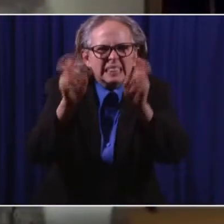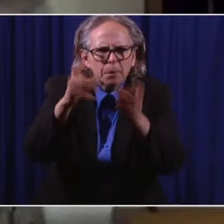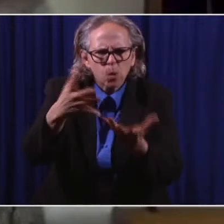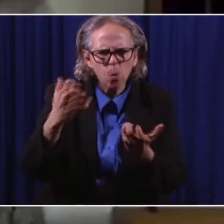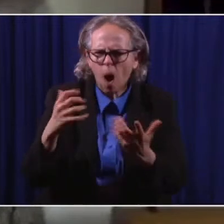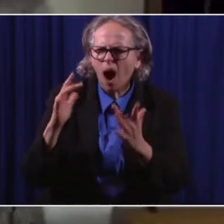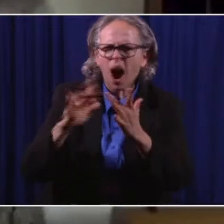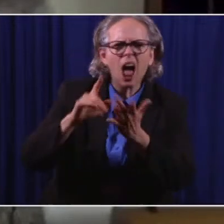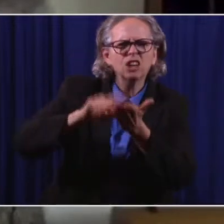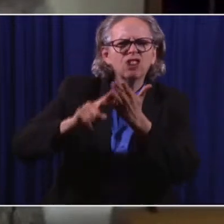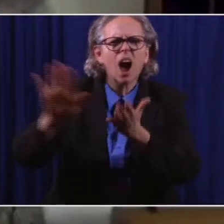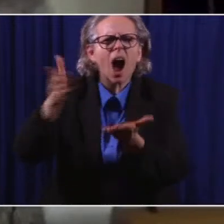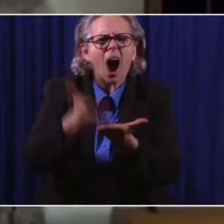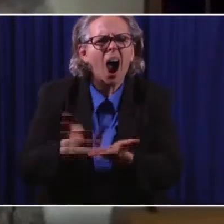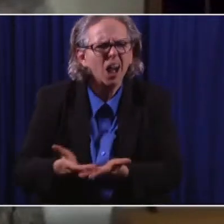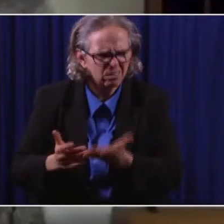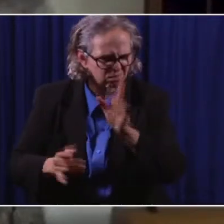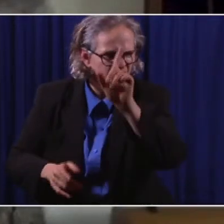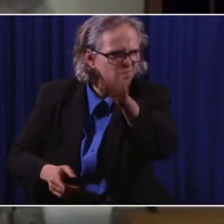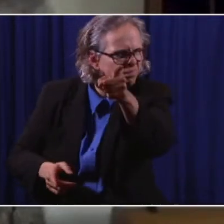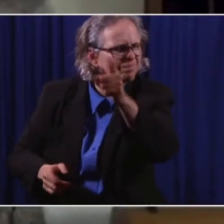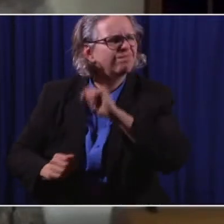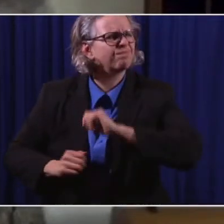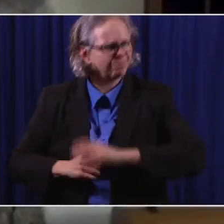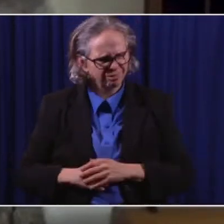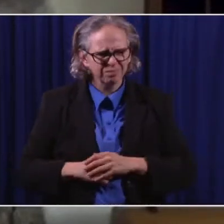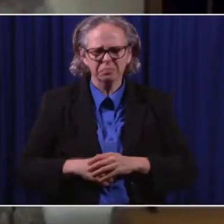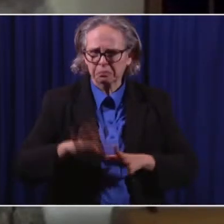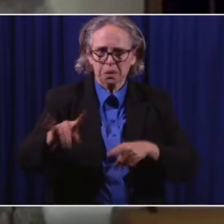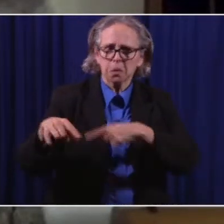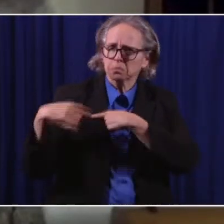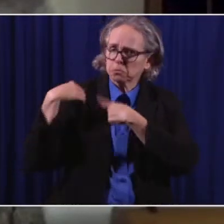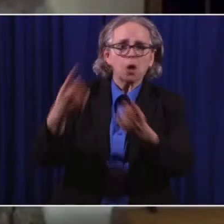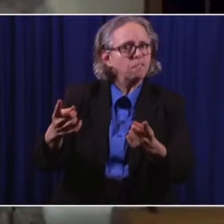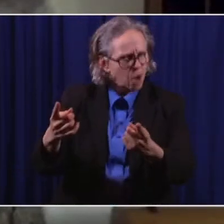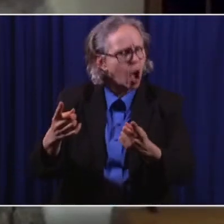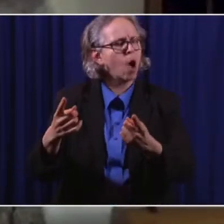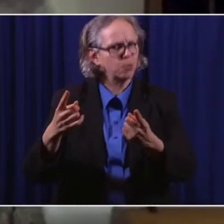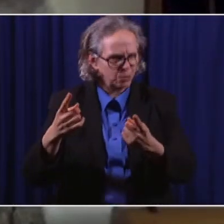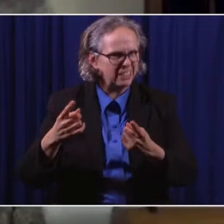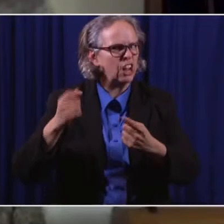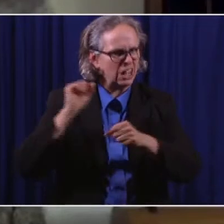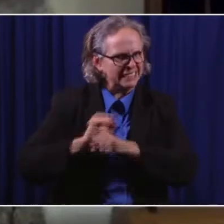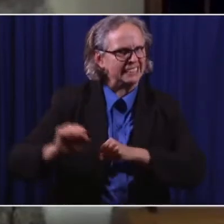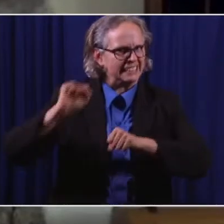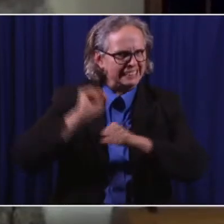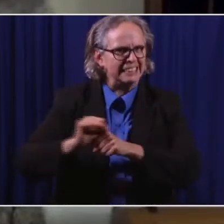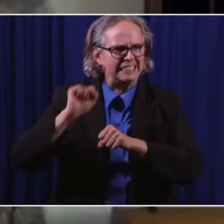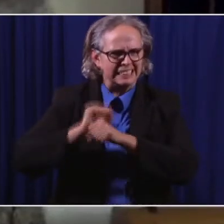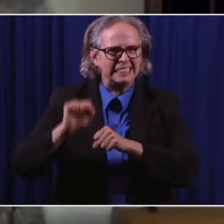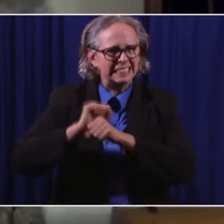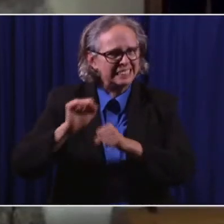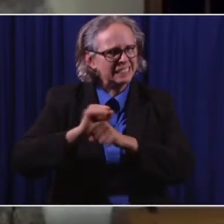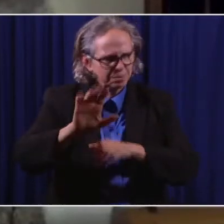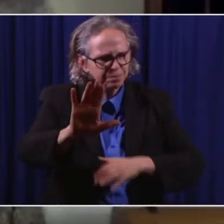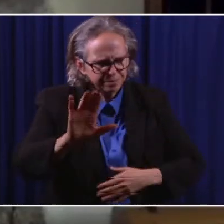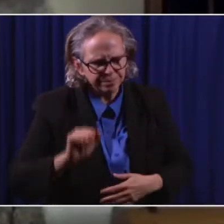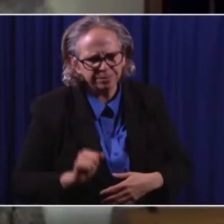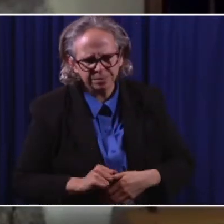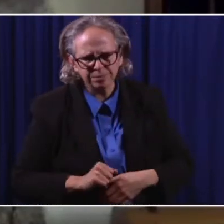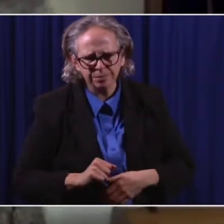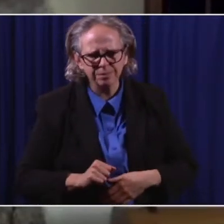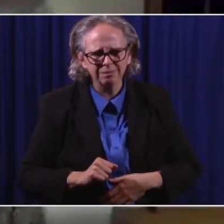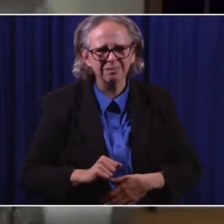what we have had so far, it was a system that was designed not for the